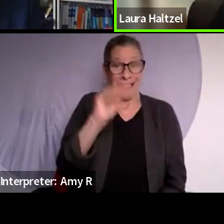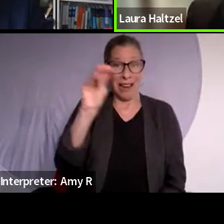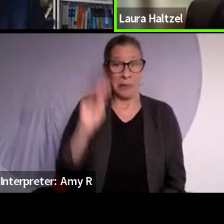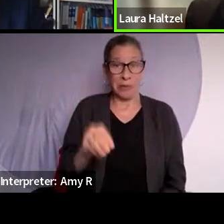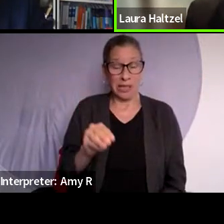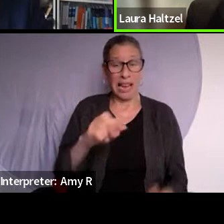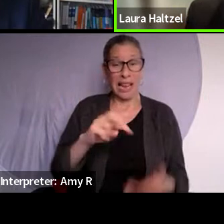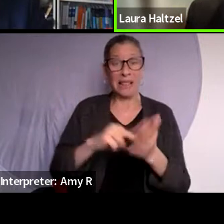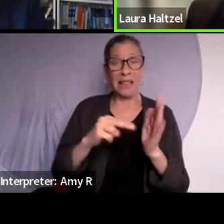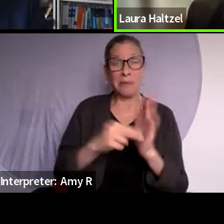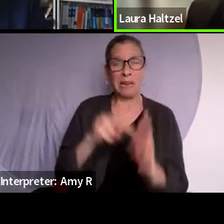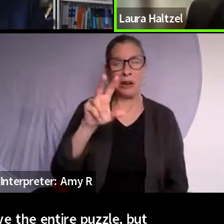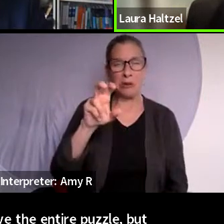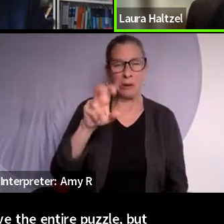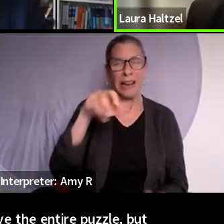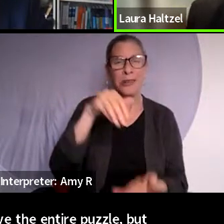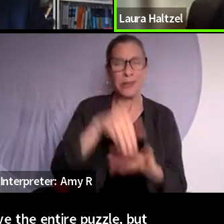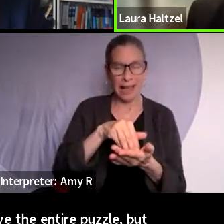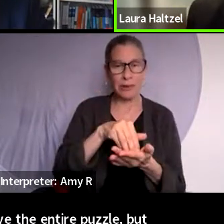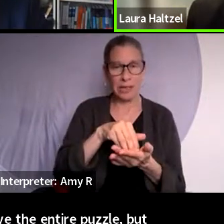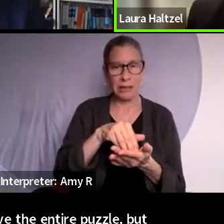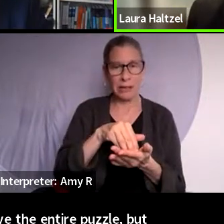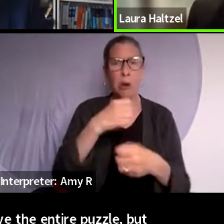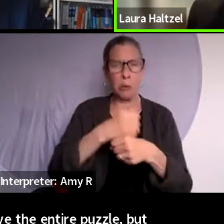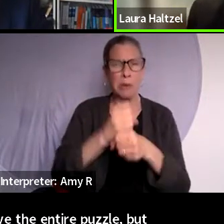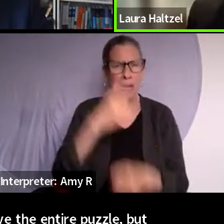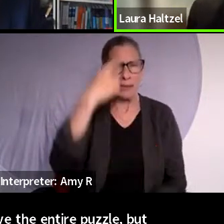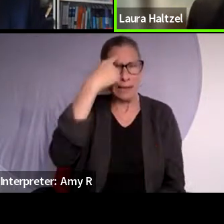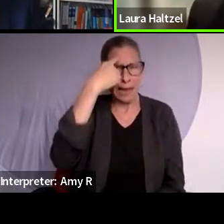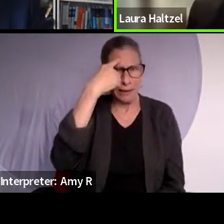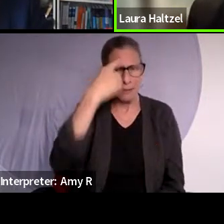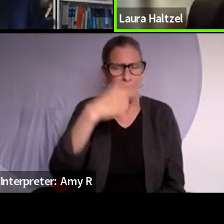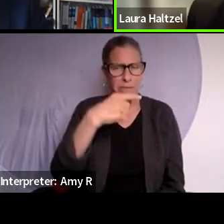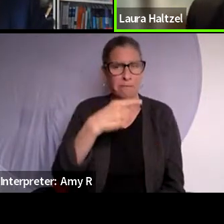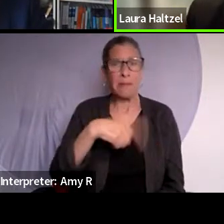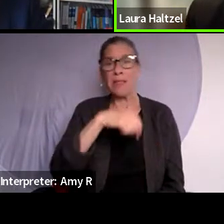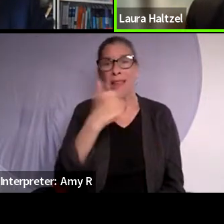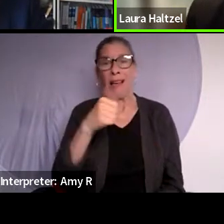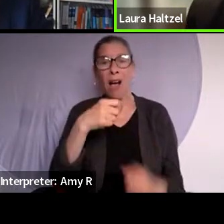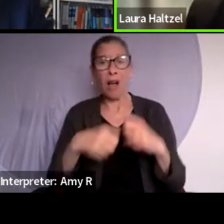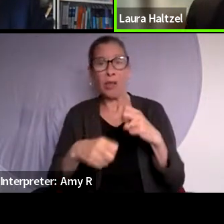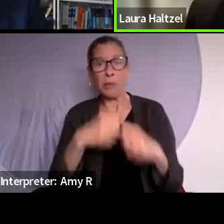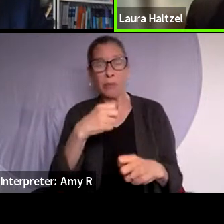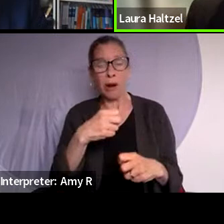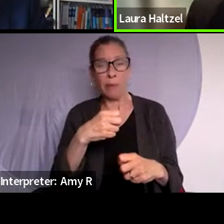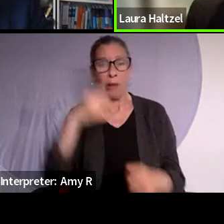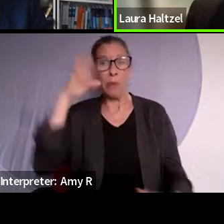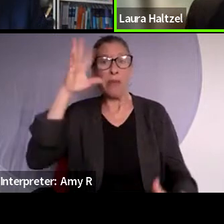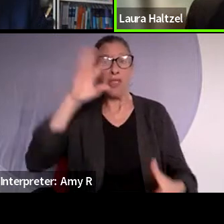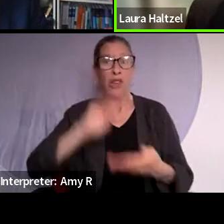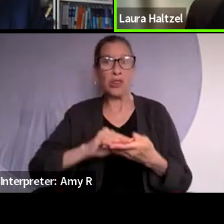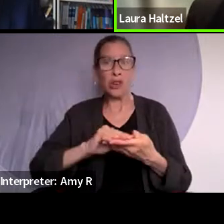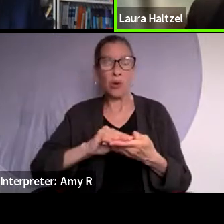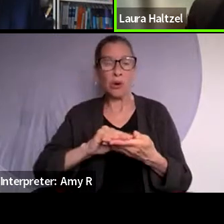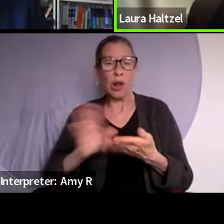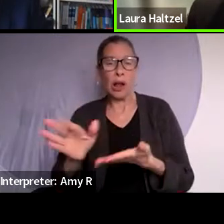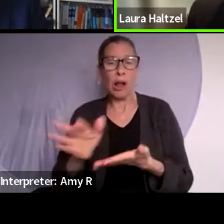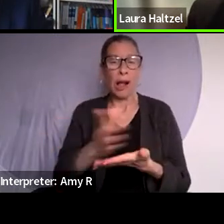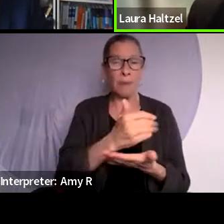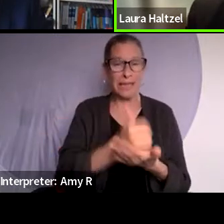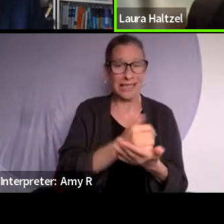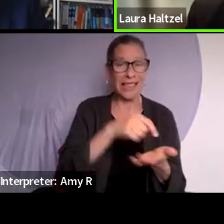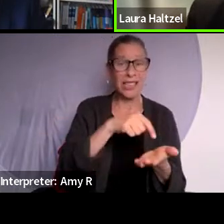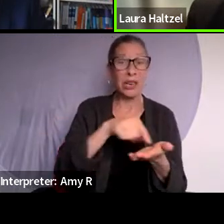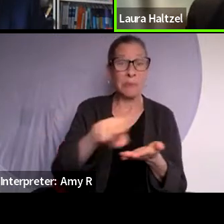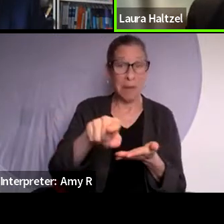now at about 300,000 would make sense. The other problem is that the amount of total compensation that is paid